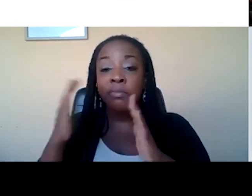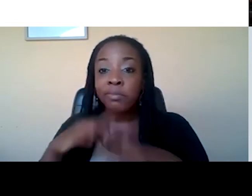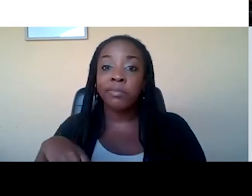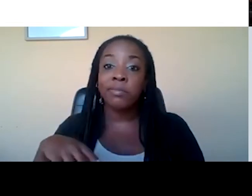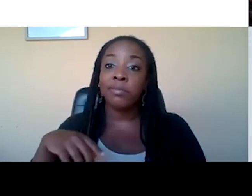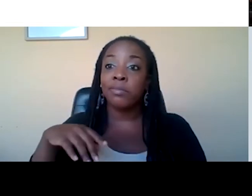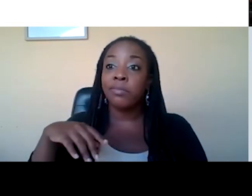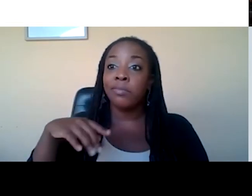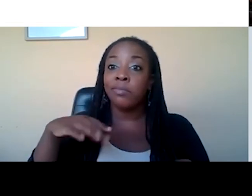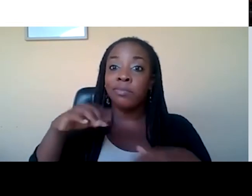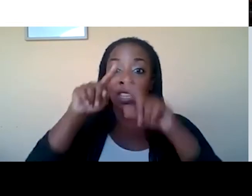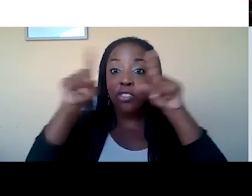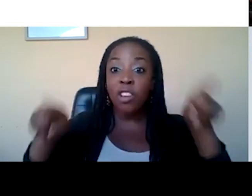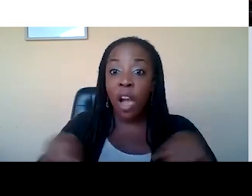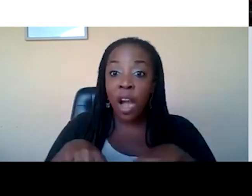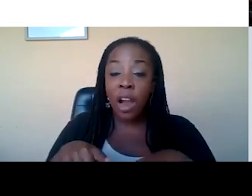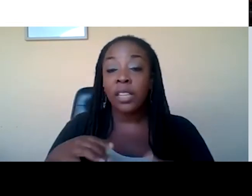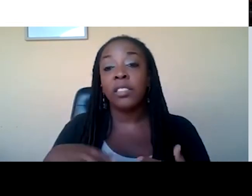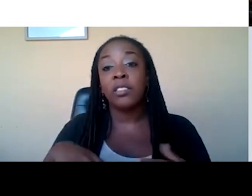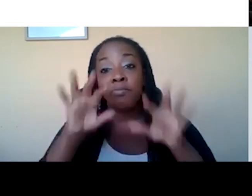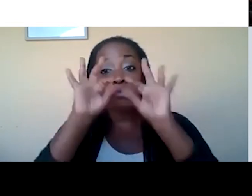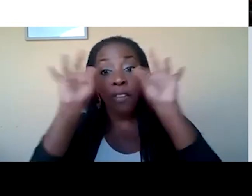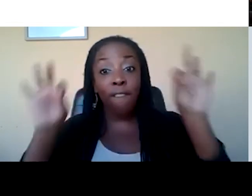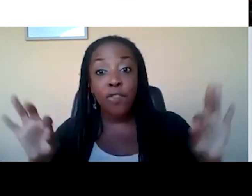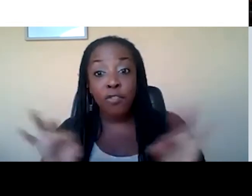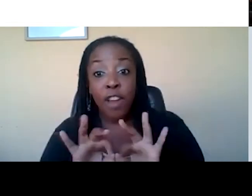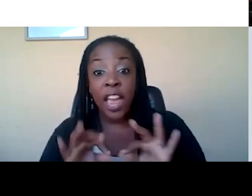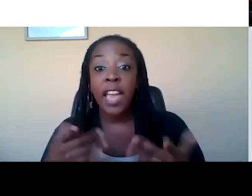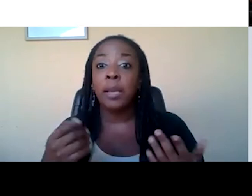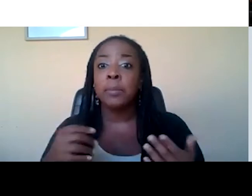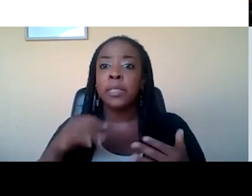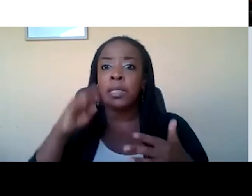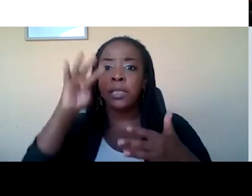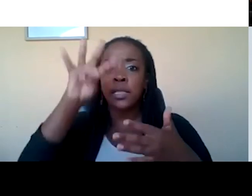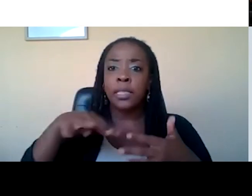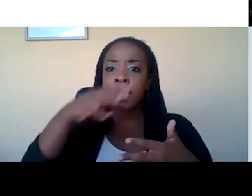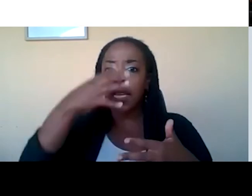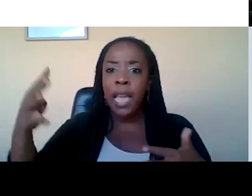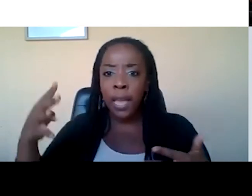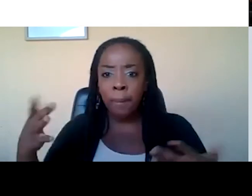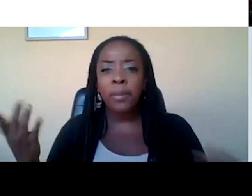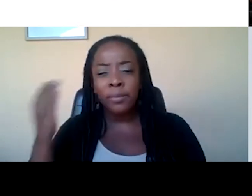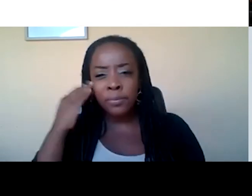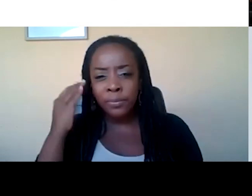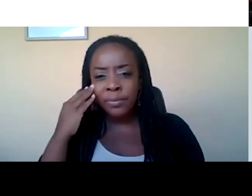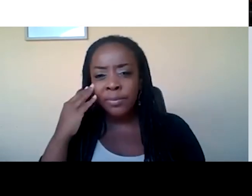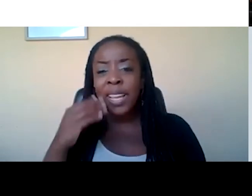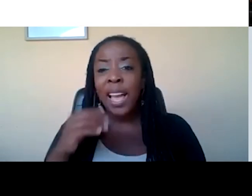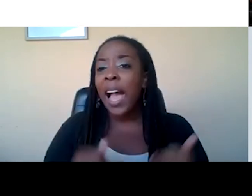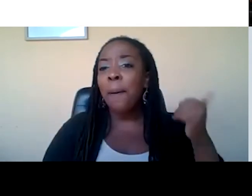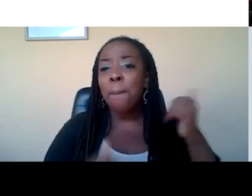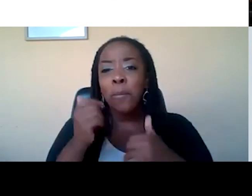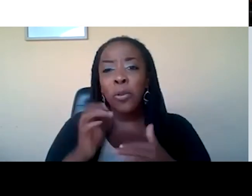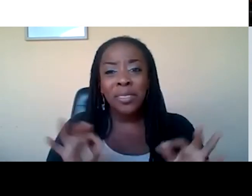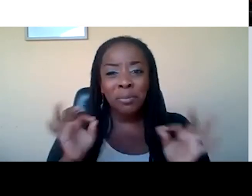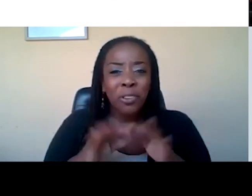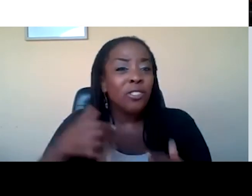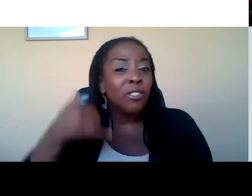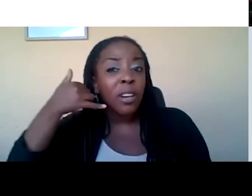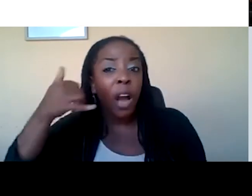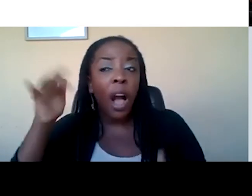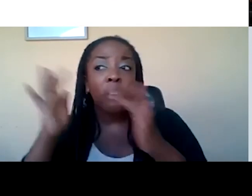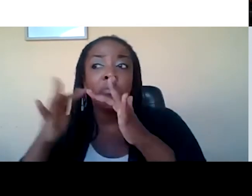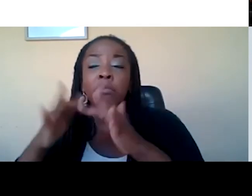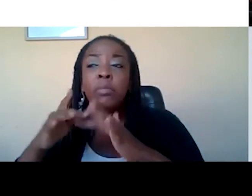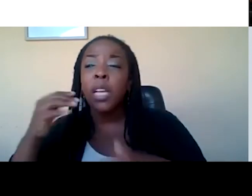on, frames, tables, and so on. And most importantly, calling someone who is blind or call